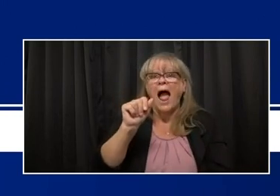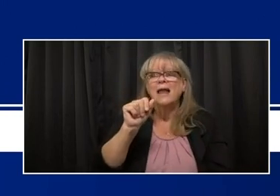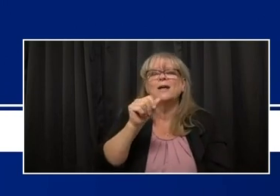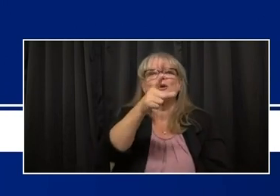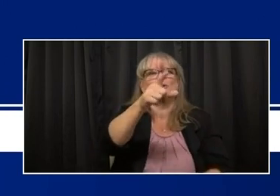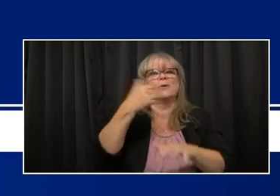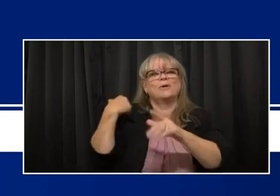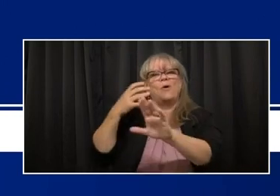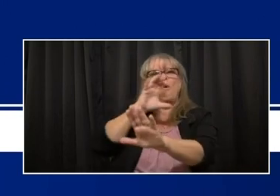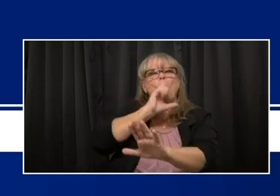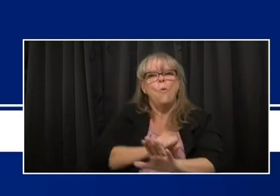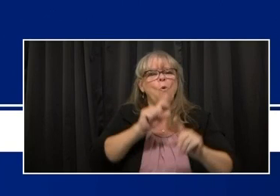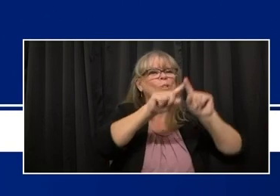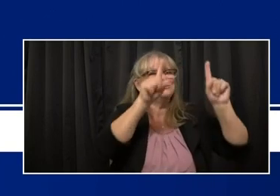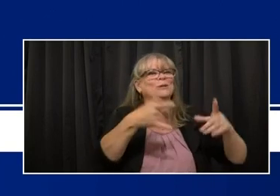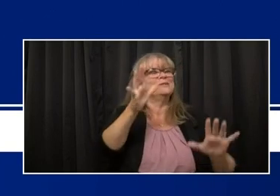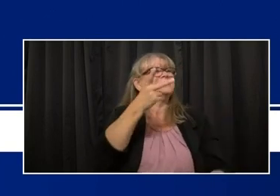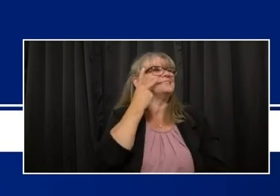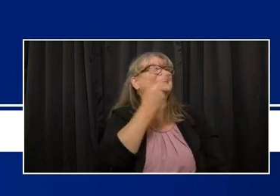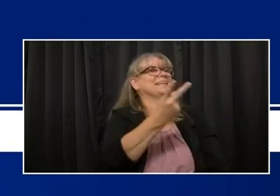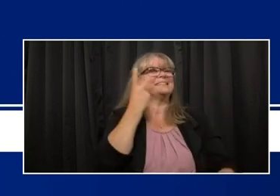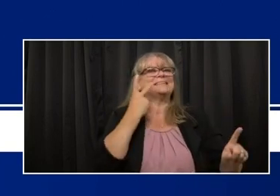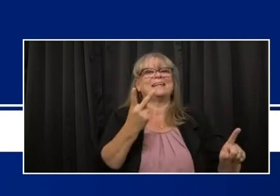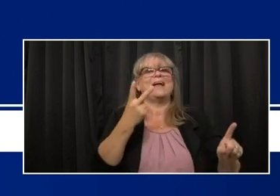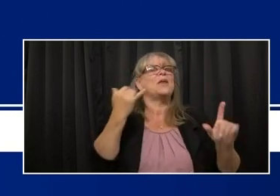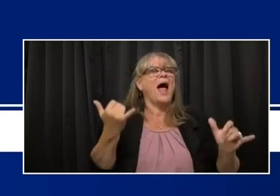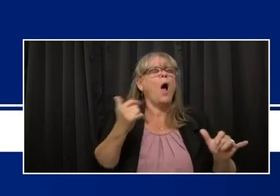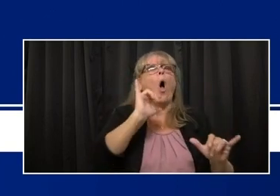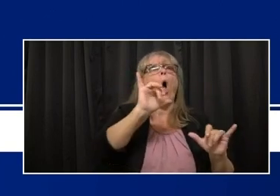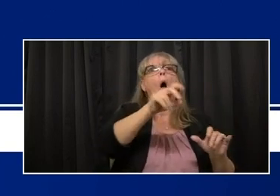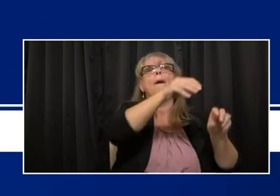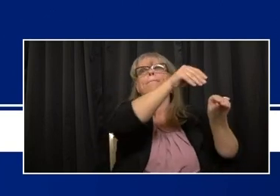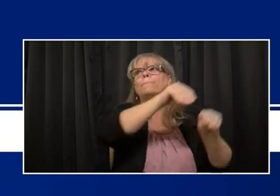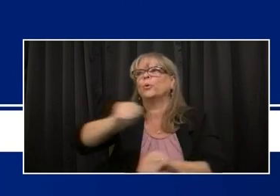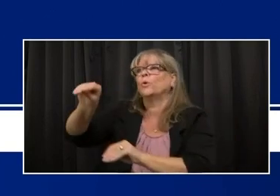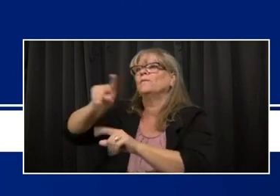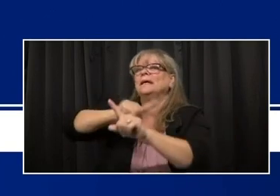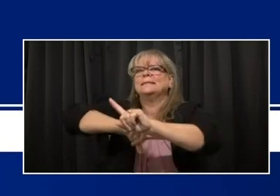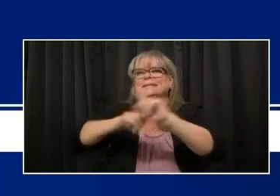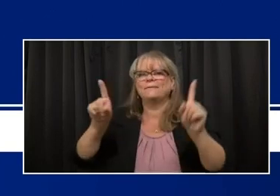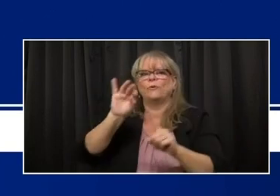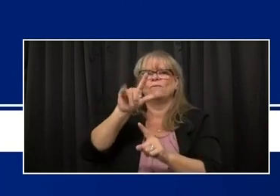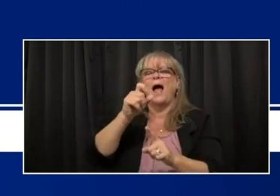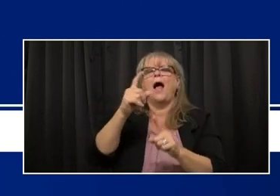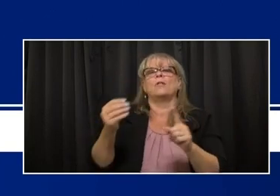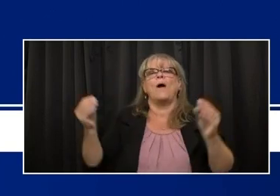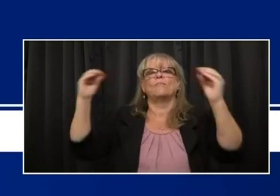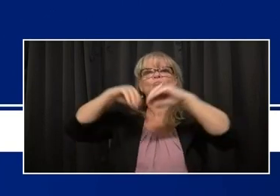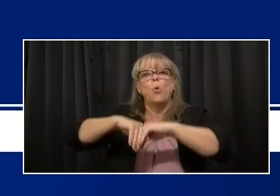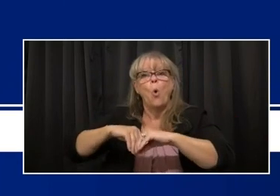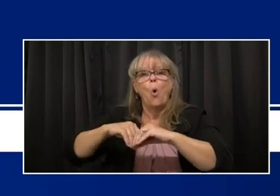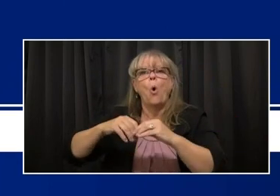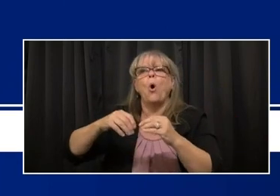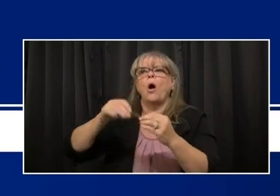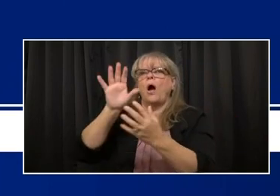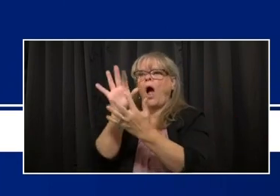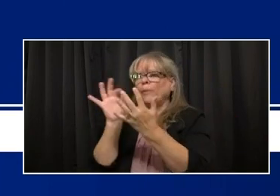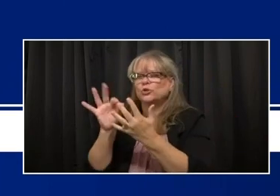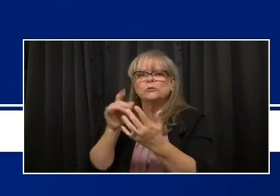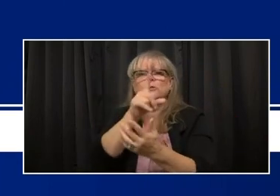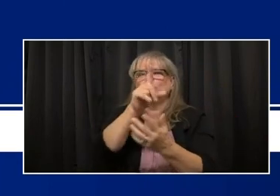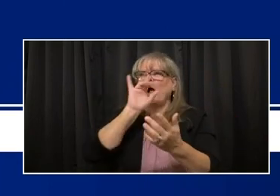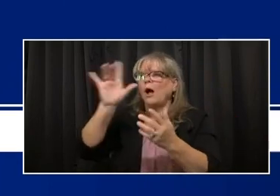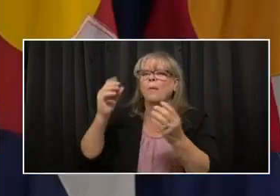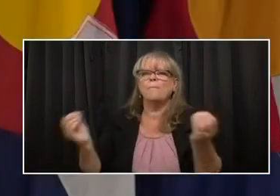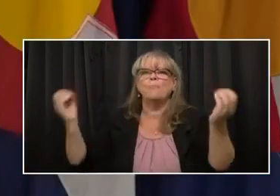our website. It might just be presented in a slightly different way, more interactive, and more tools to sort of slice and dice that data as you'd like to. Thank